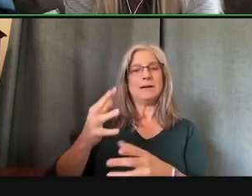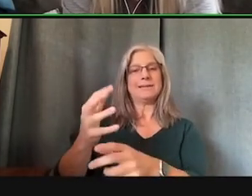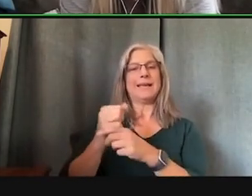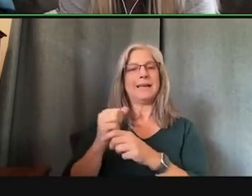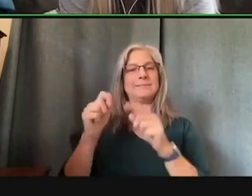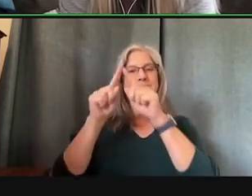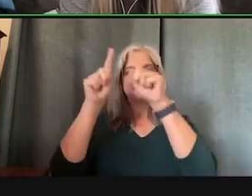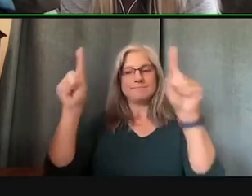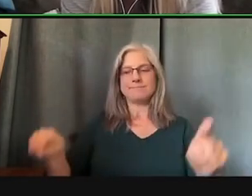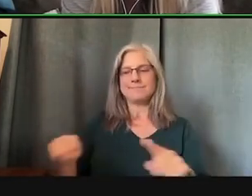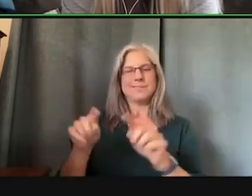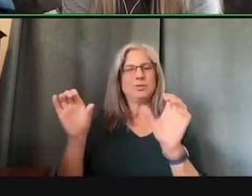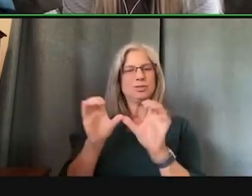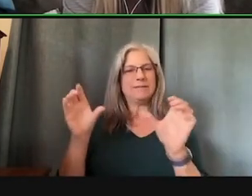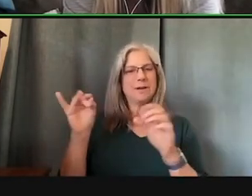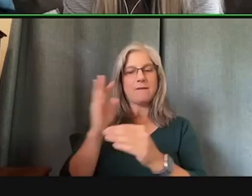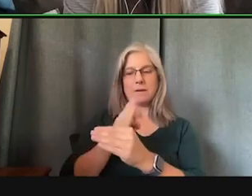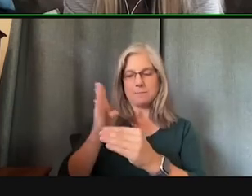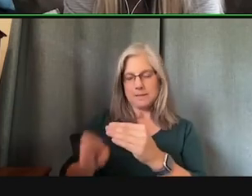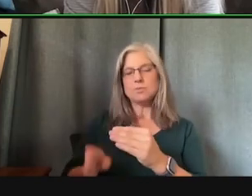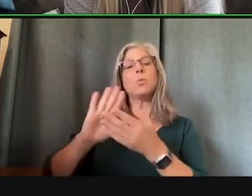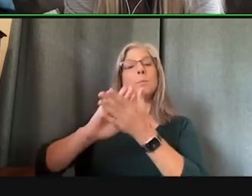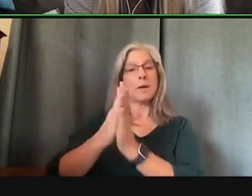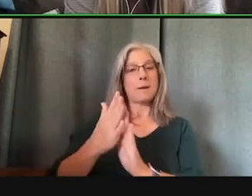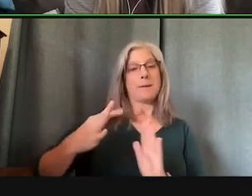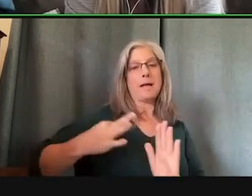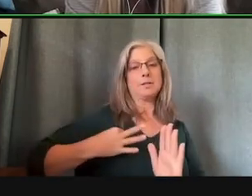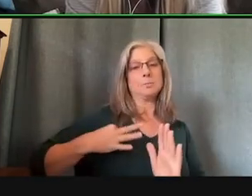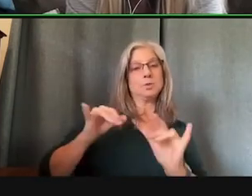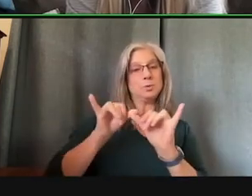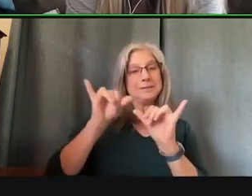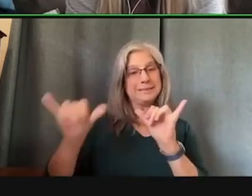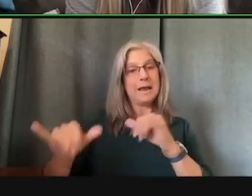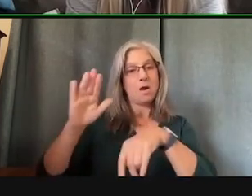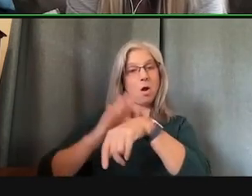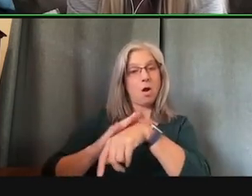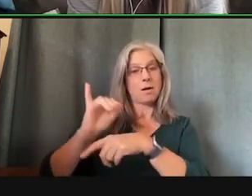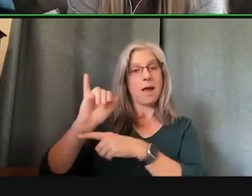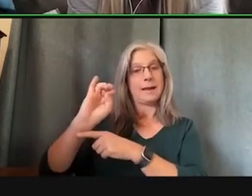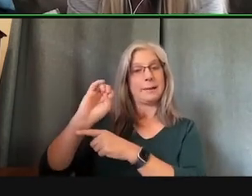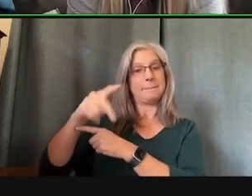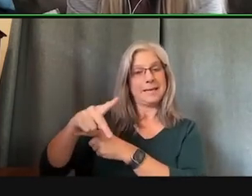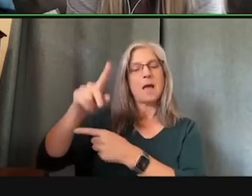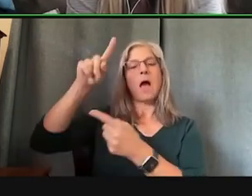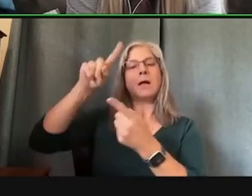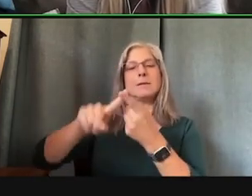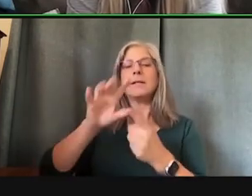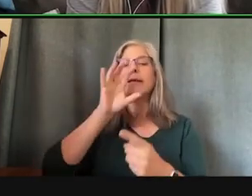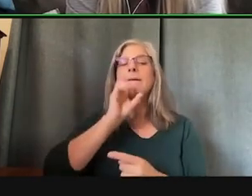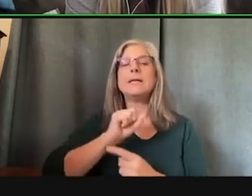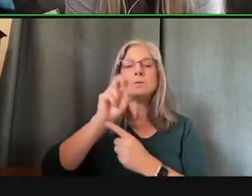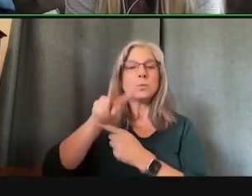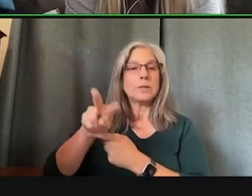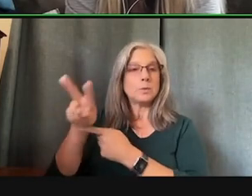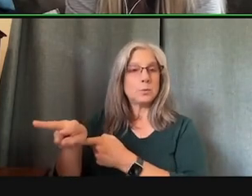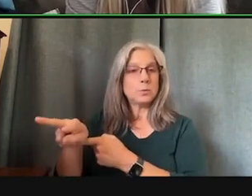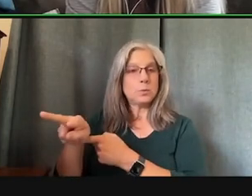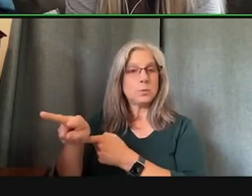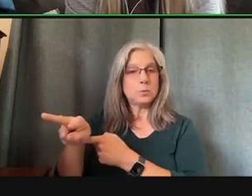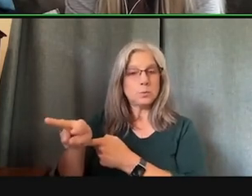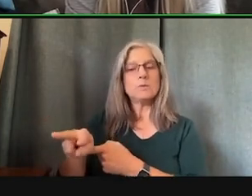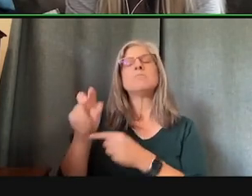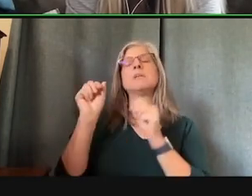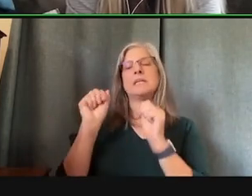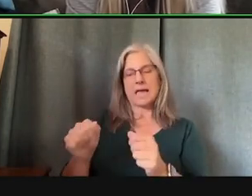completion, then they become eligible to remain on an IEP until the age of 22. And then they can